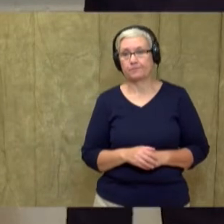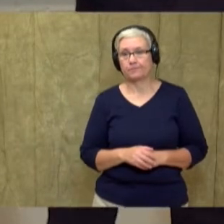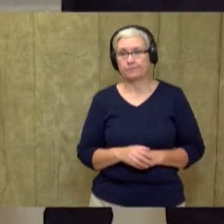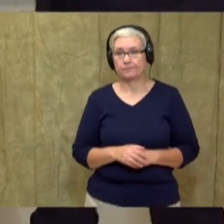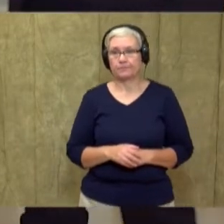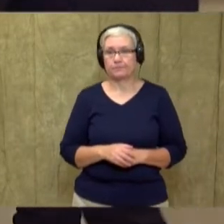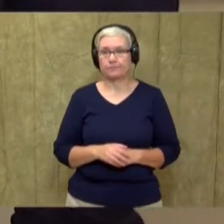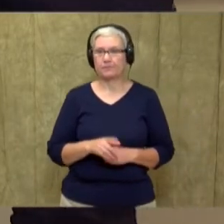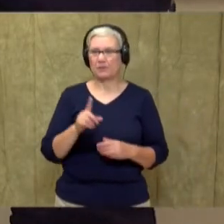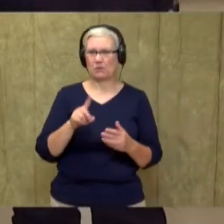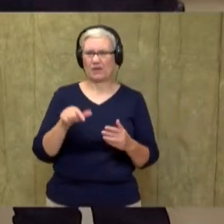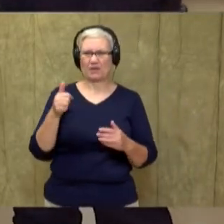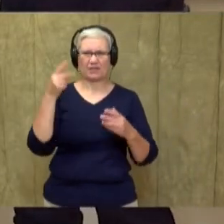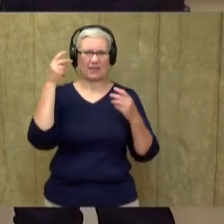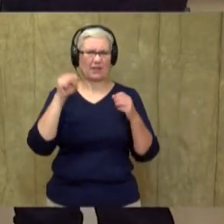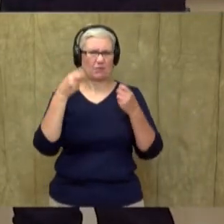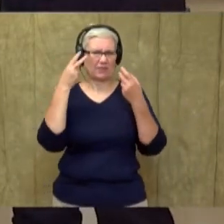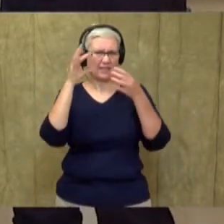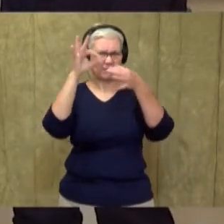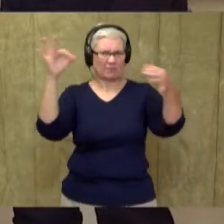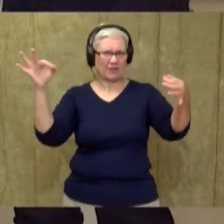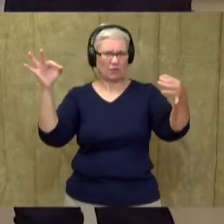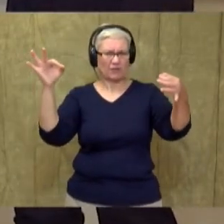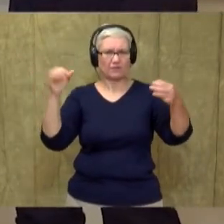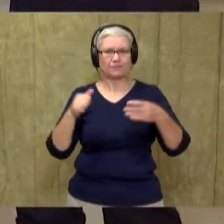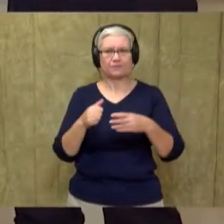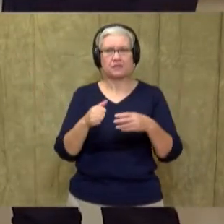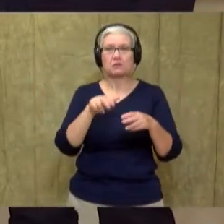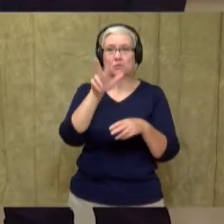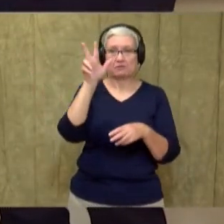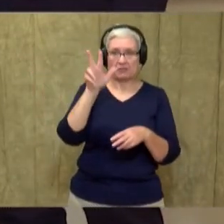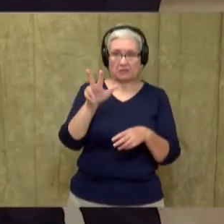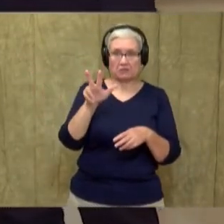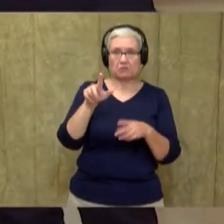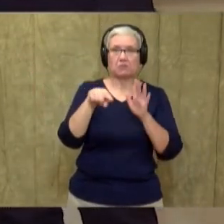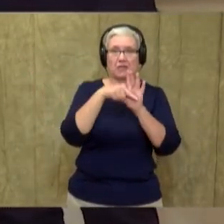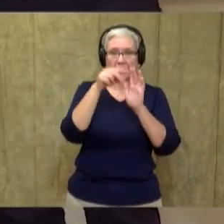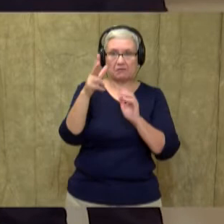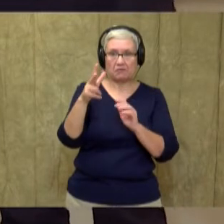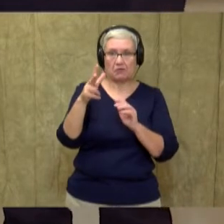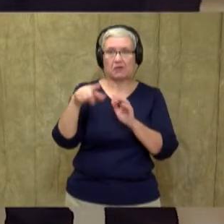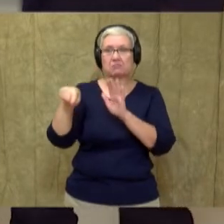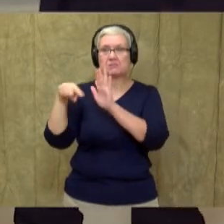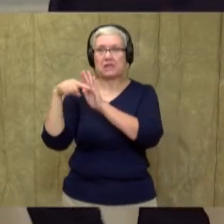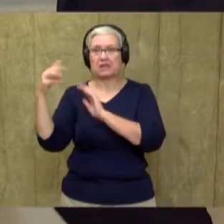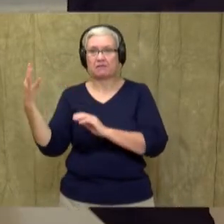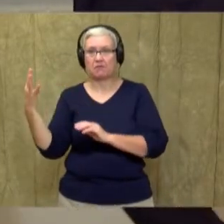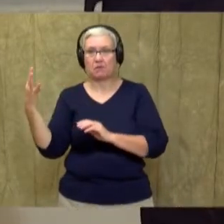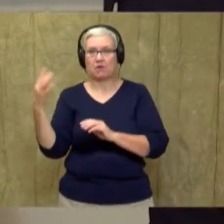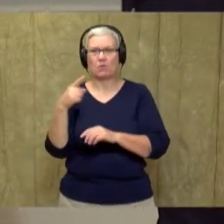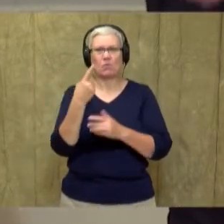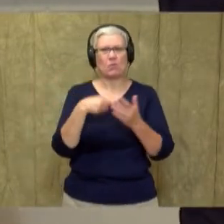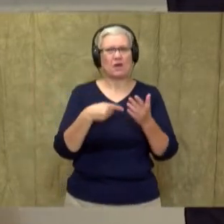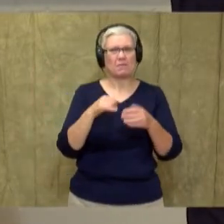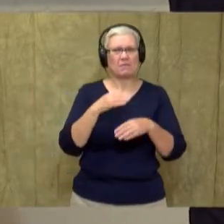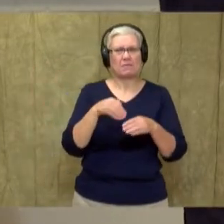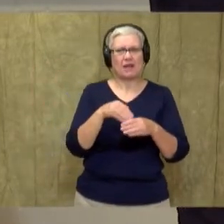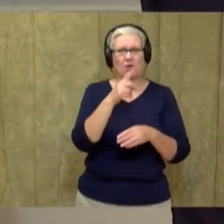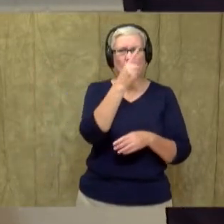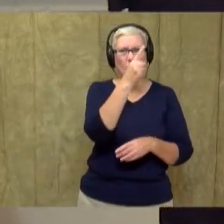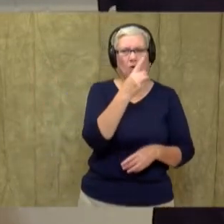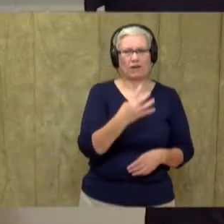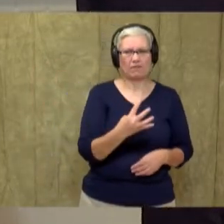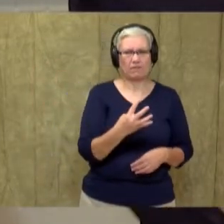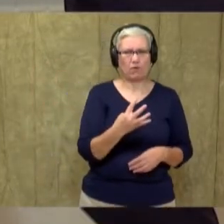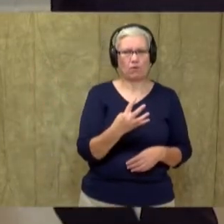But what else can we tell? We've looked at the 3 and we've looked at that -4. What about this 1/4? Well, it's a